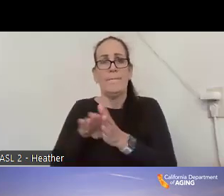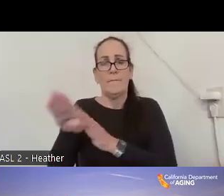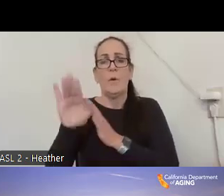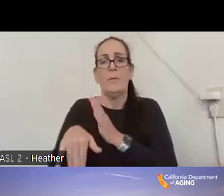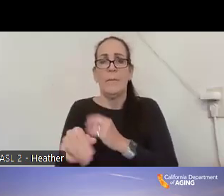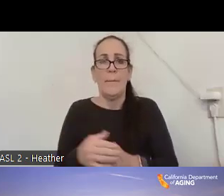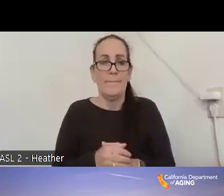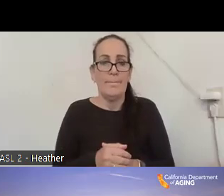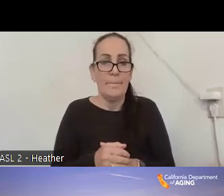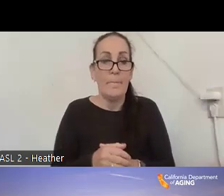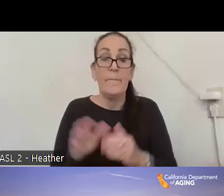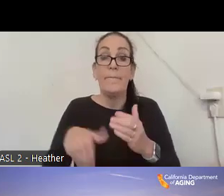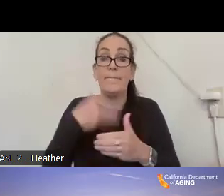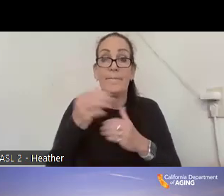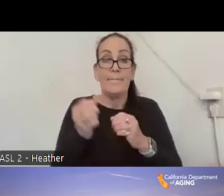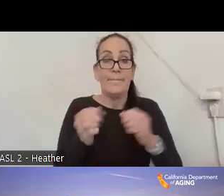please.